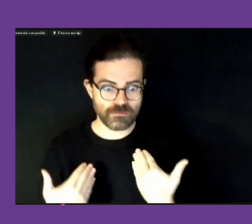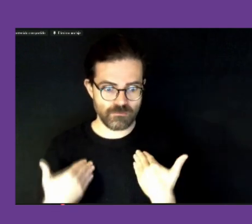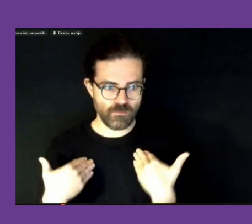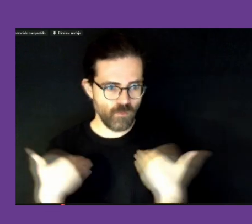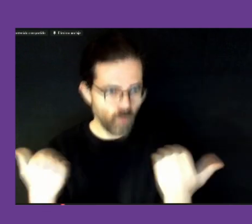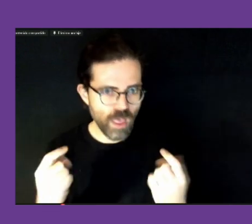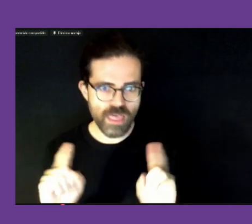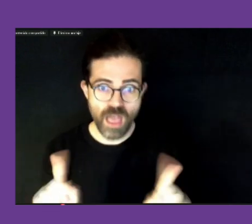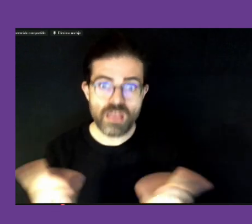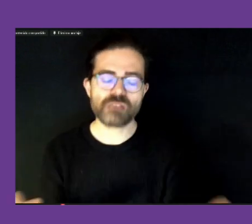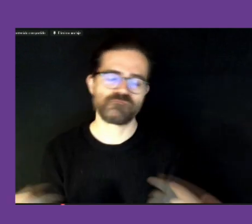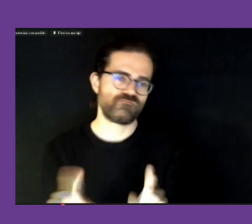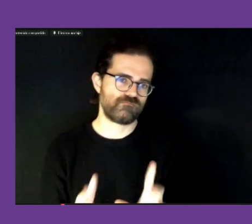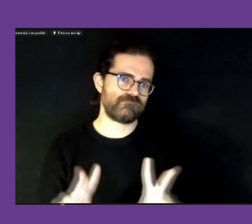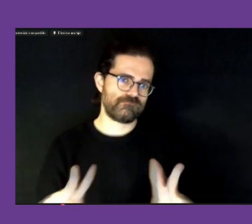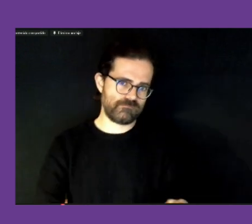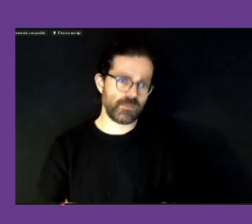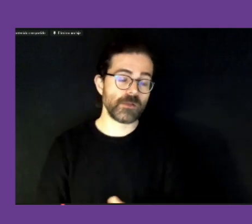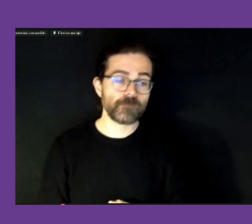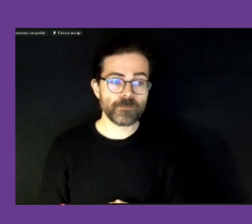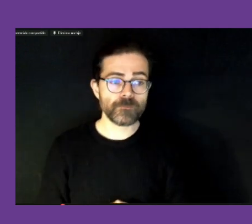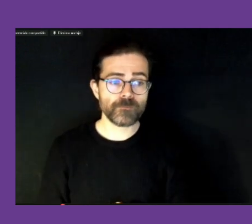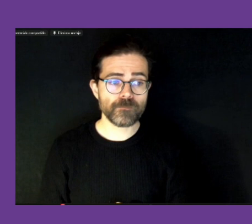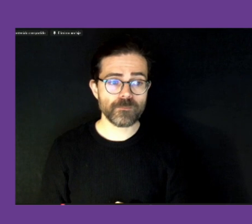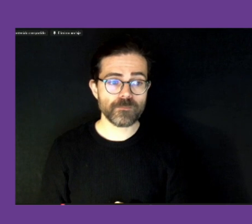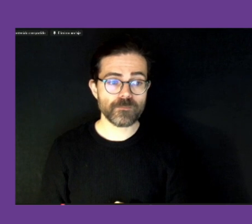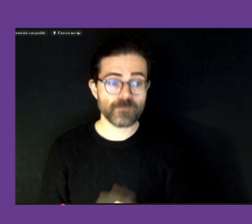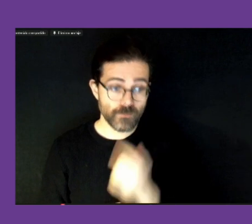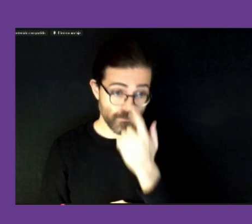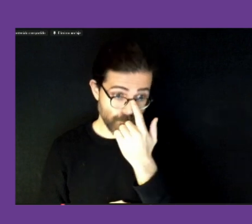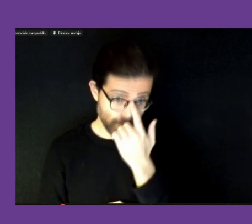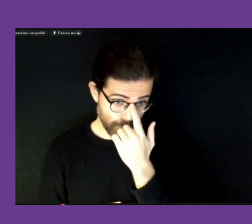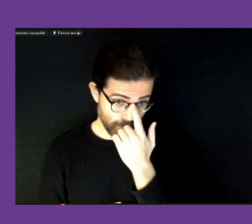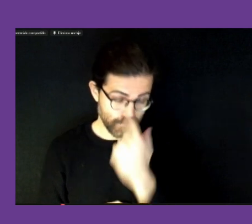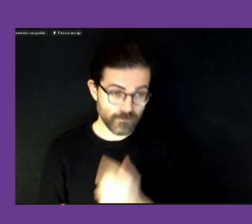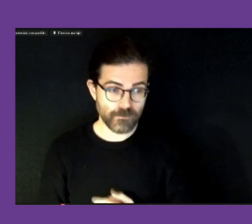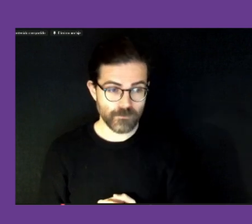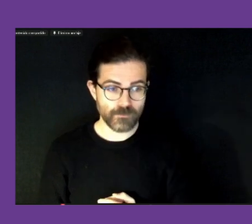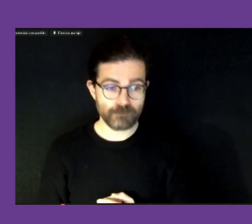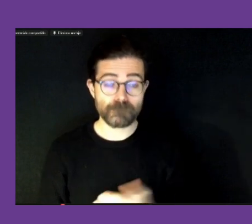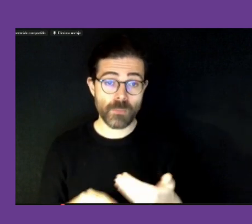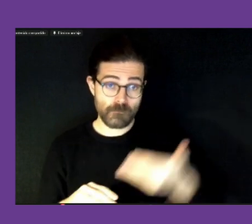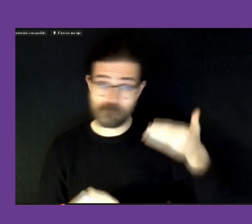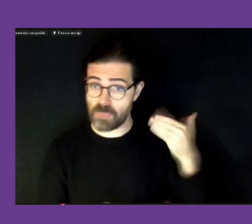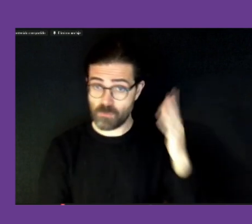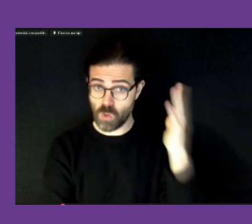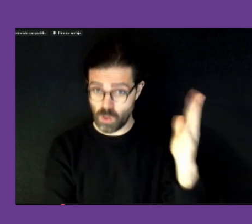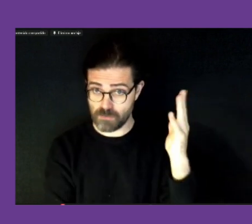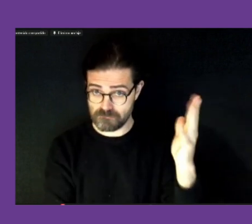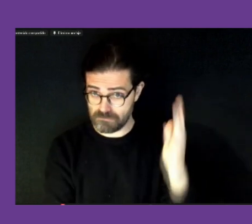So going into standardization, I feel that all the previous speakers already explained very